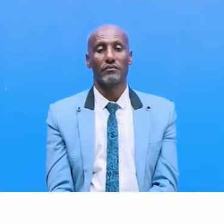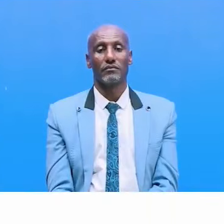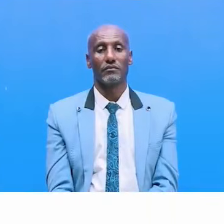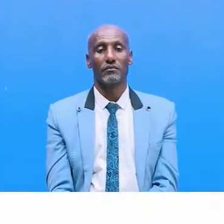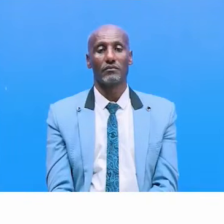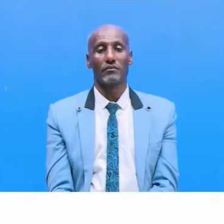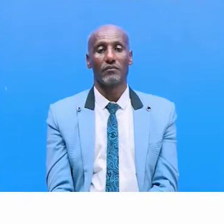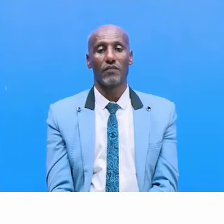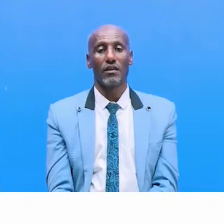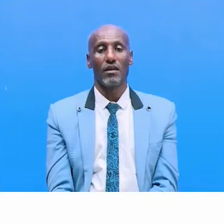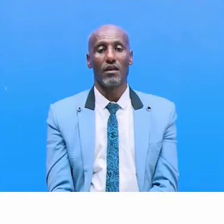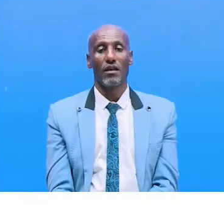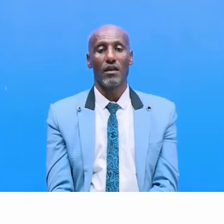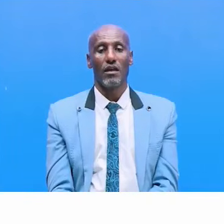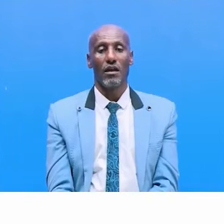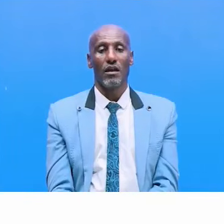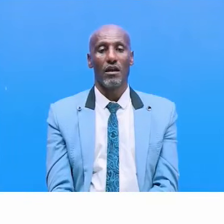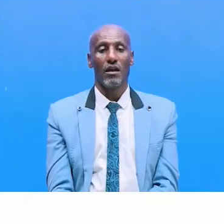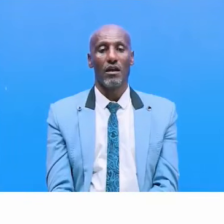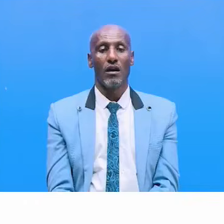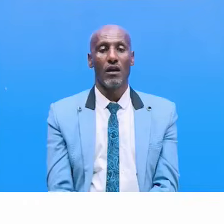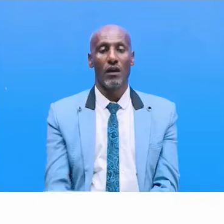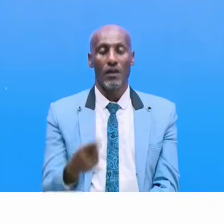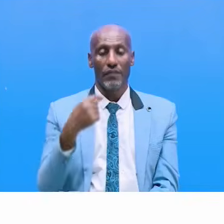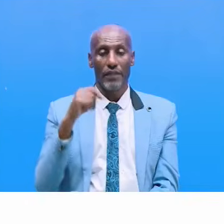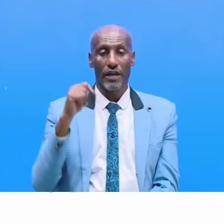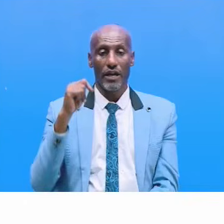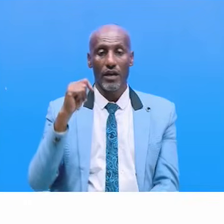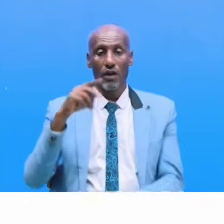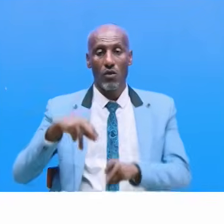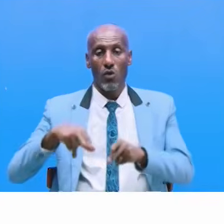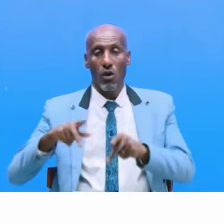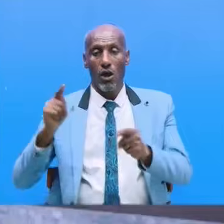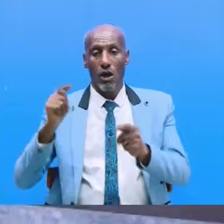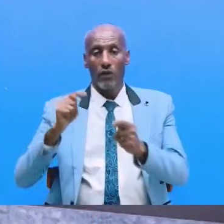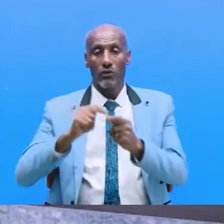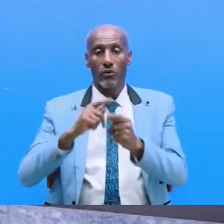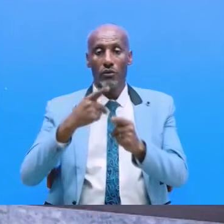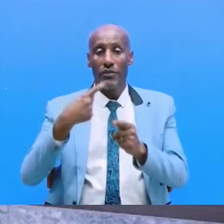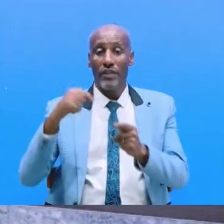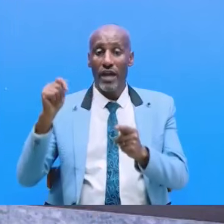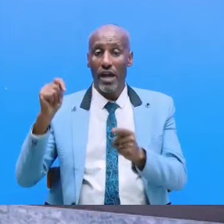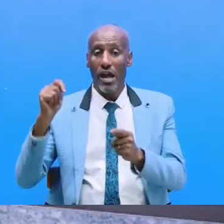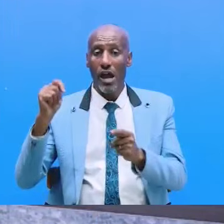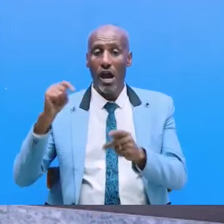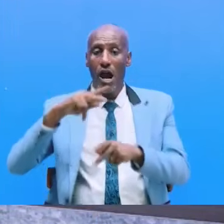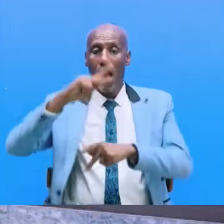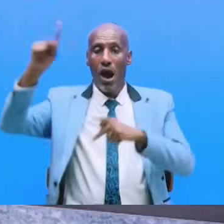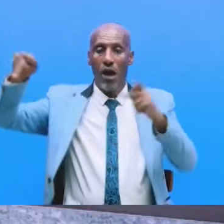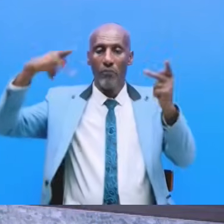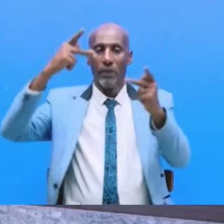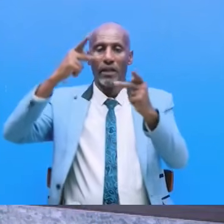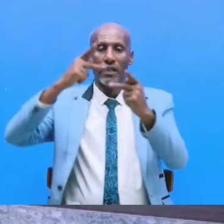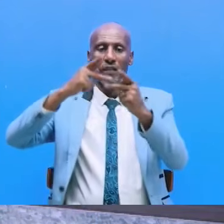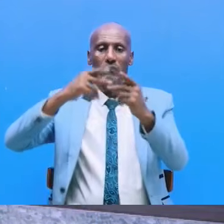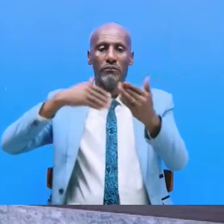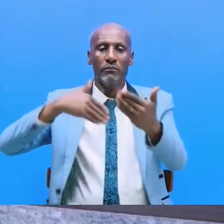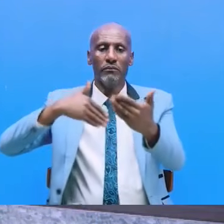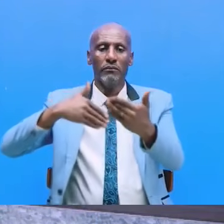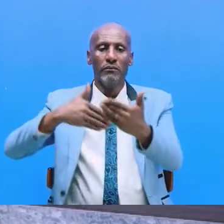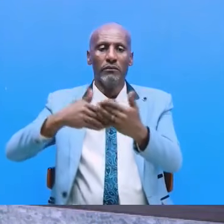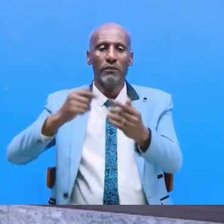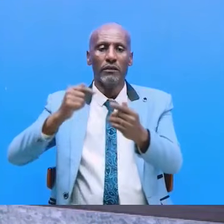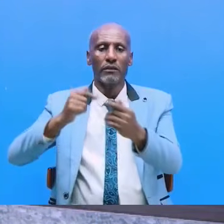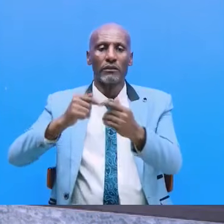So let us start. They walked through the park near their house. They walked through the park near